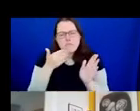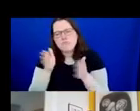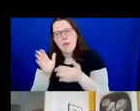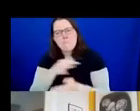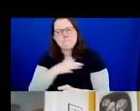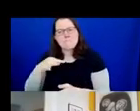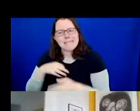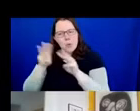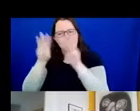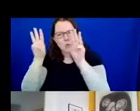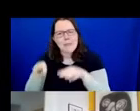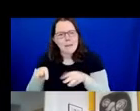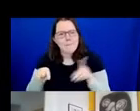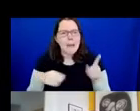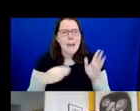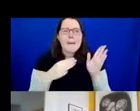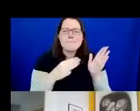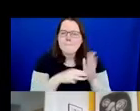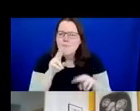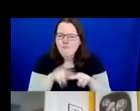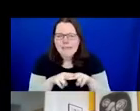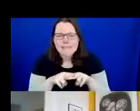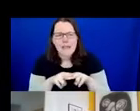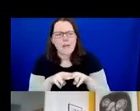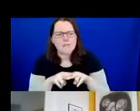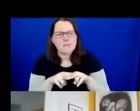artists. Here you have Matt Fraser digging into the